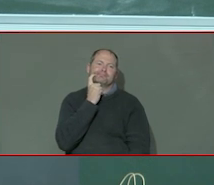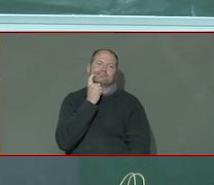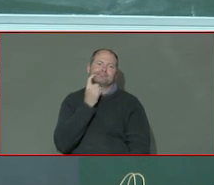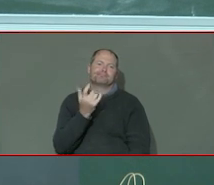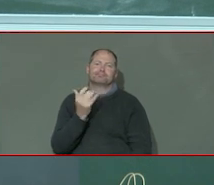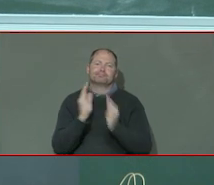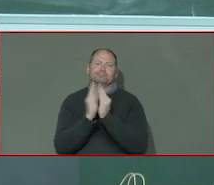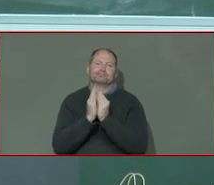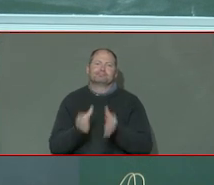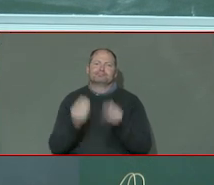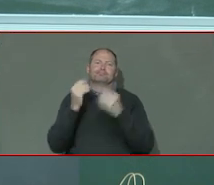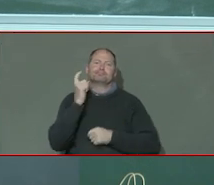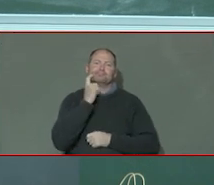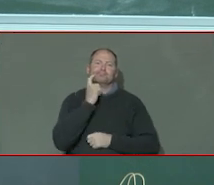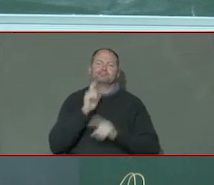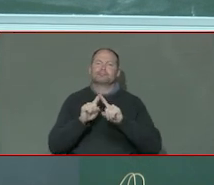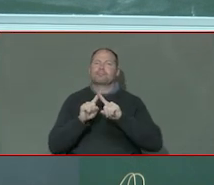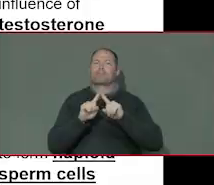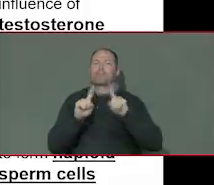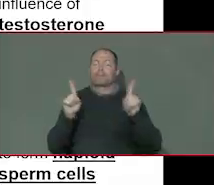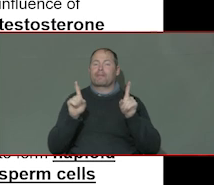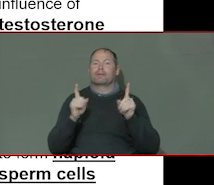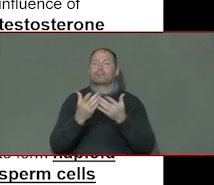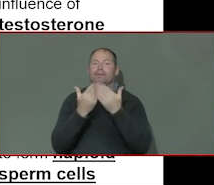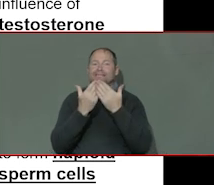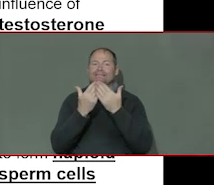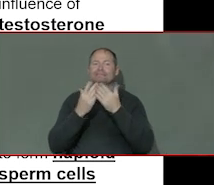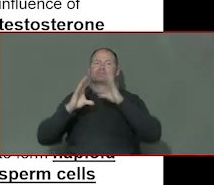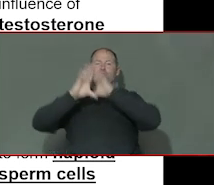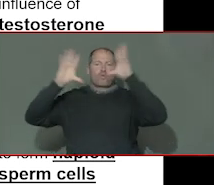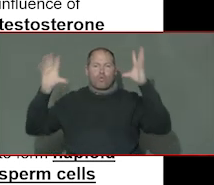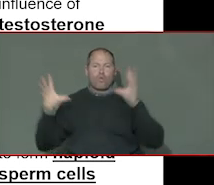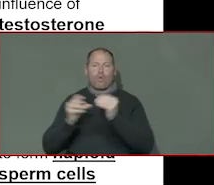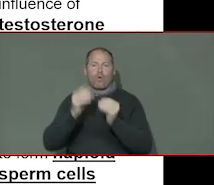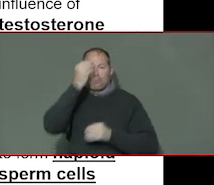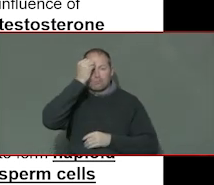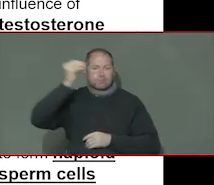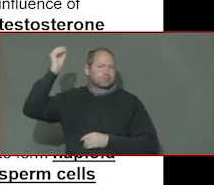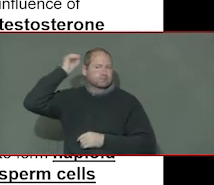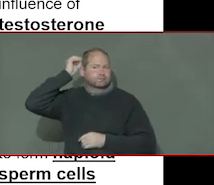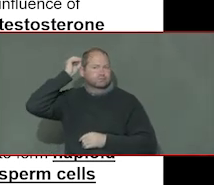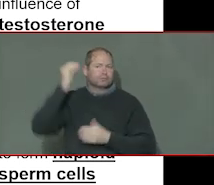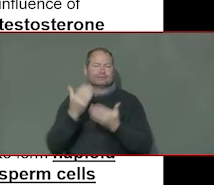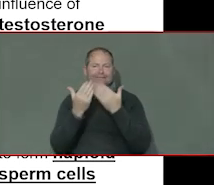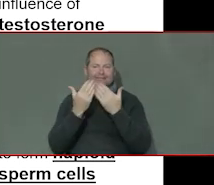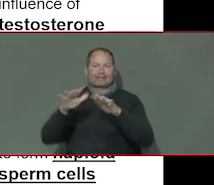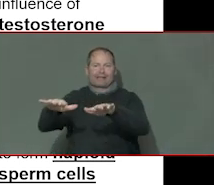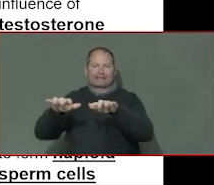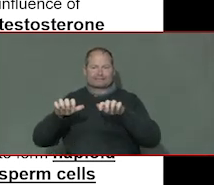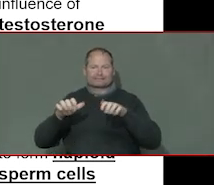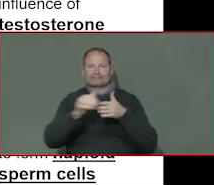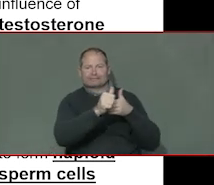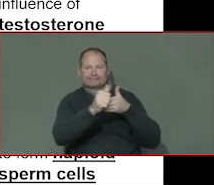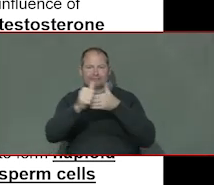get the marks, but you have to study it exactly as it is in the exam guideline. Please guys, the exam